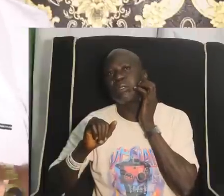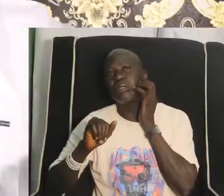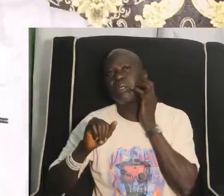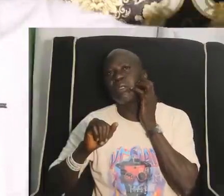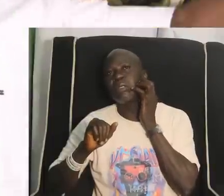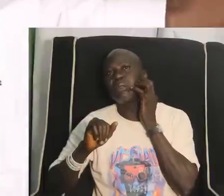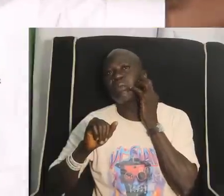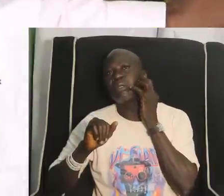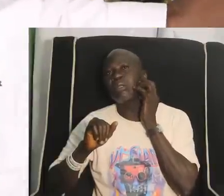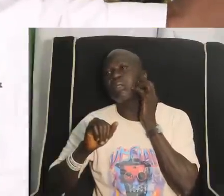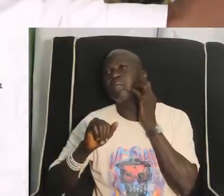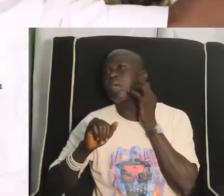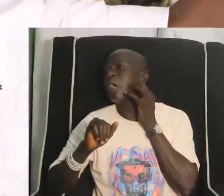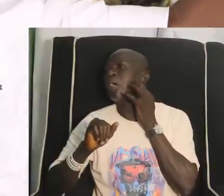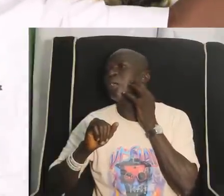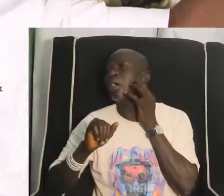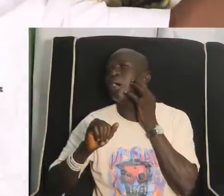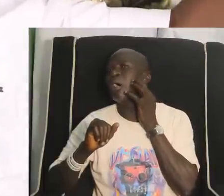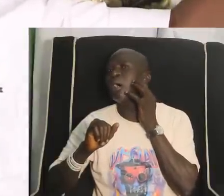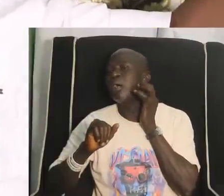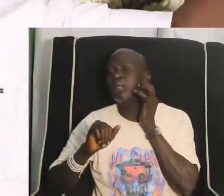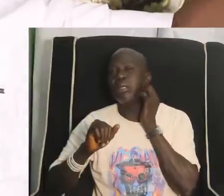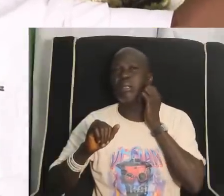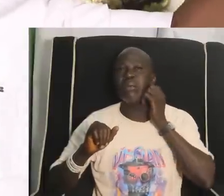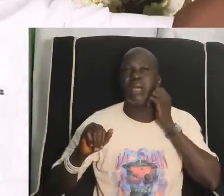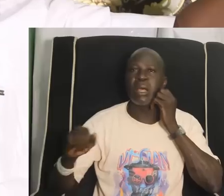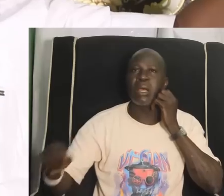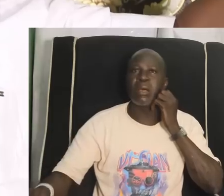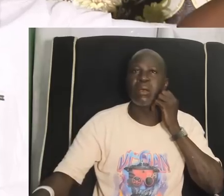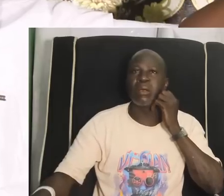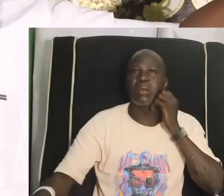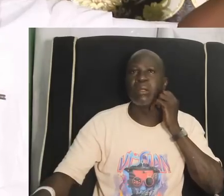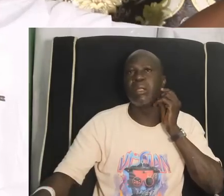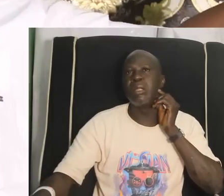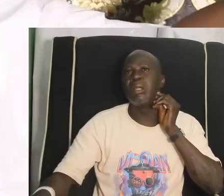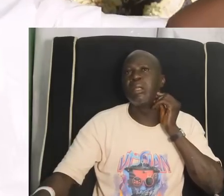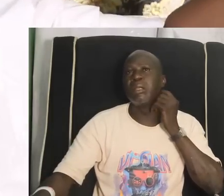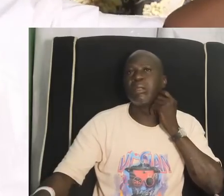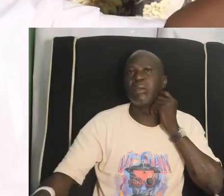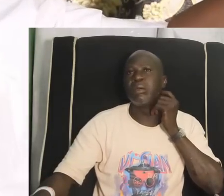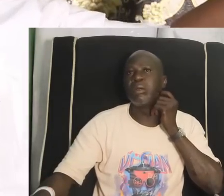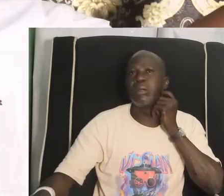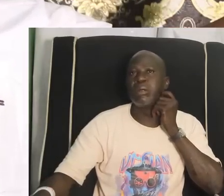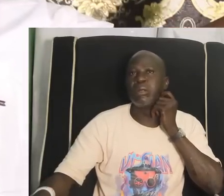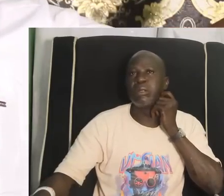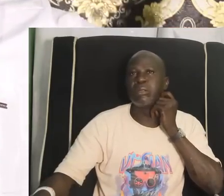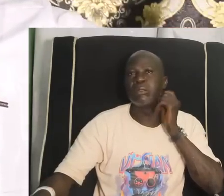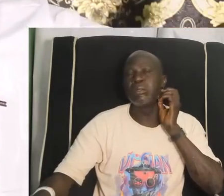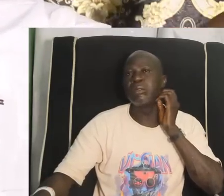ibokone ibi aya nida wole ebi